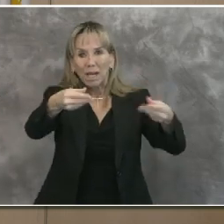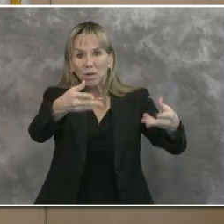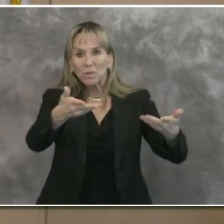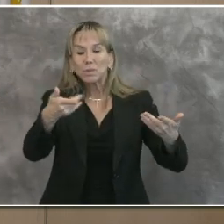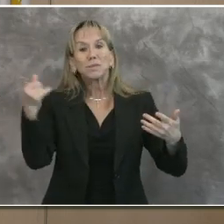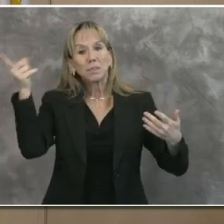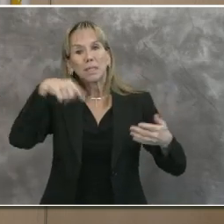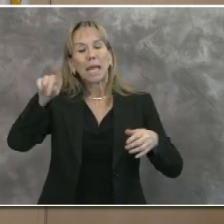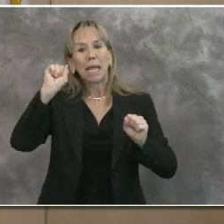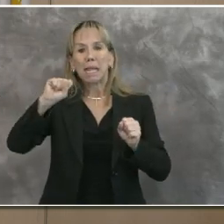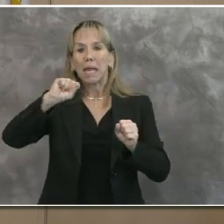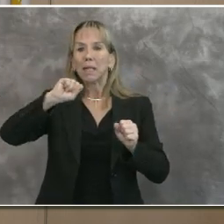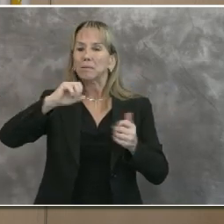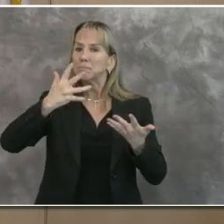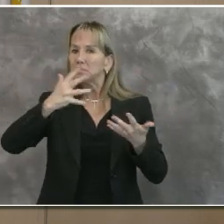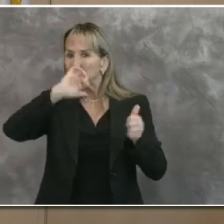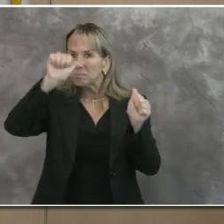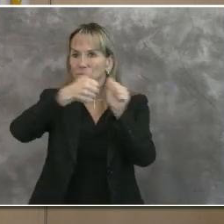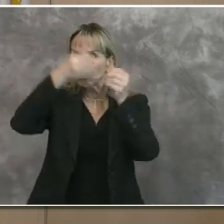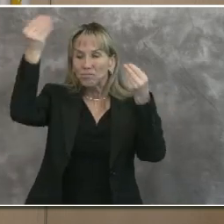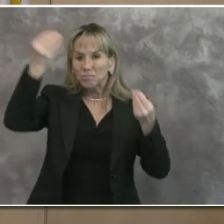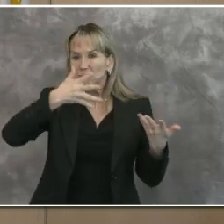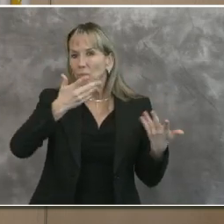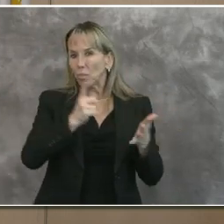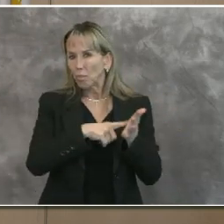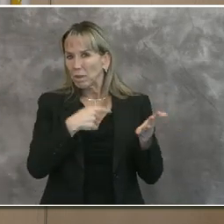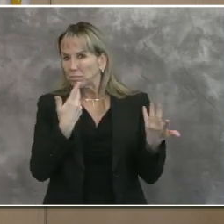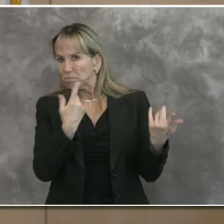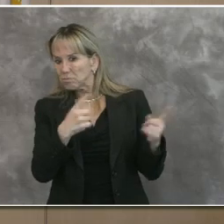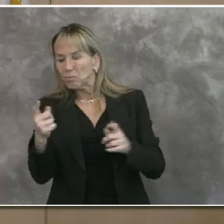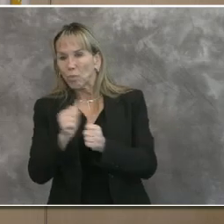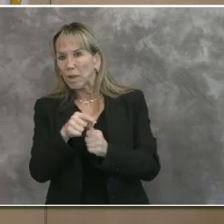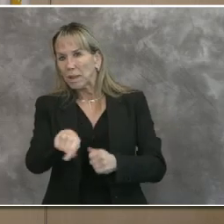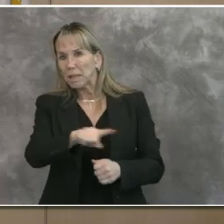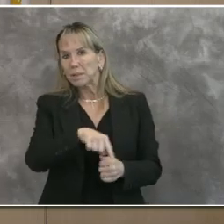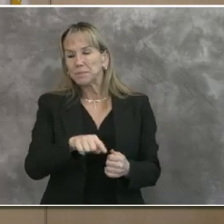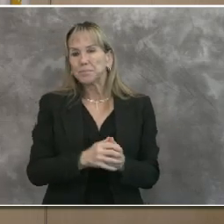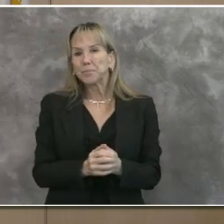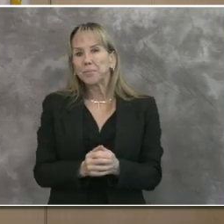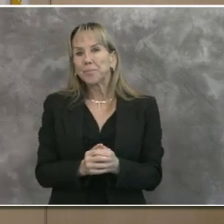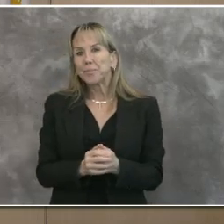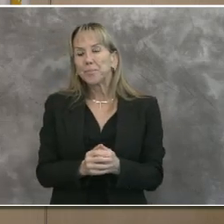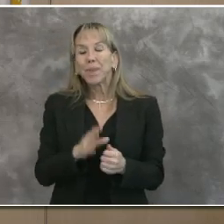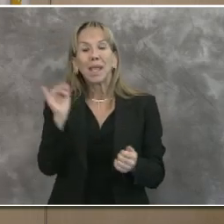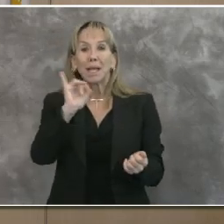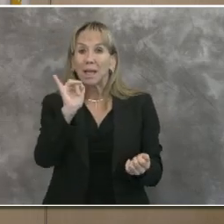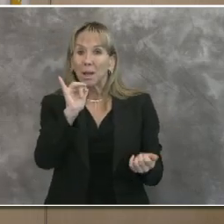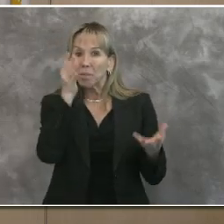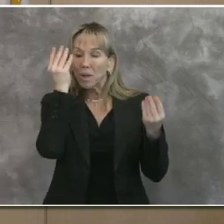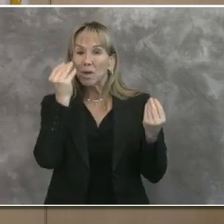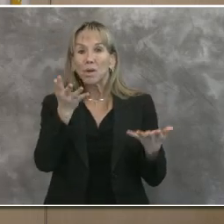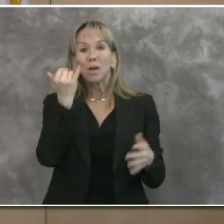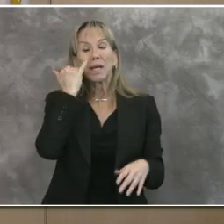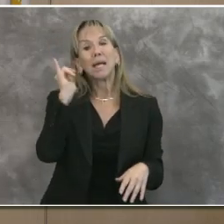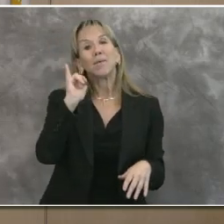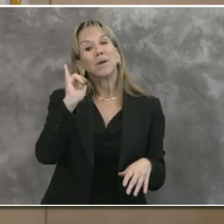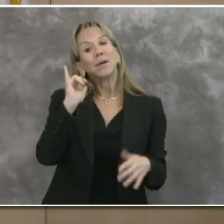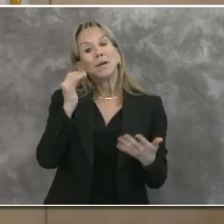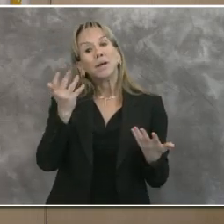can follow up on that test for individuals. Okay, great. Thank you. And might I say, if